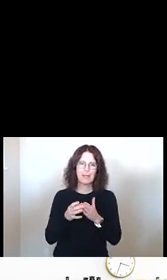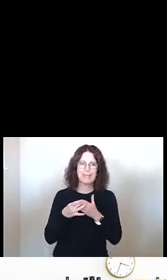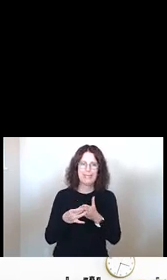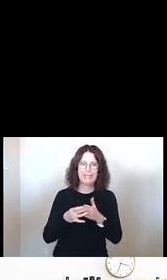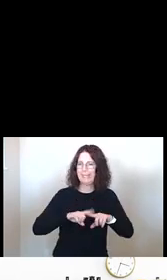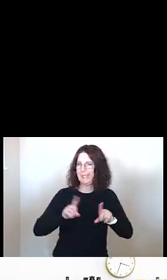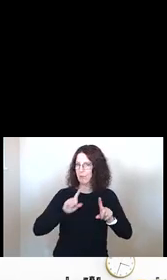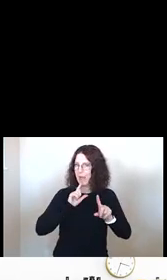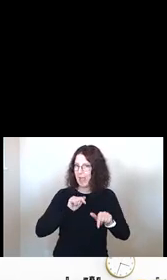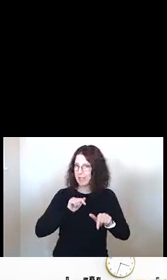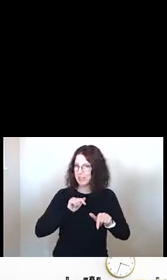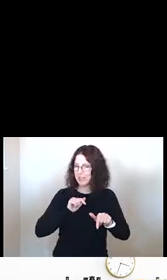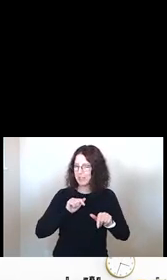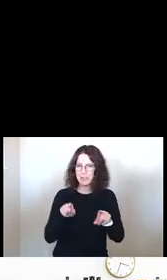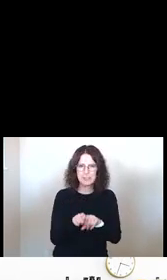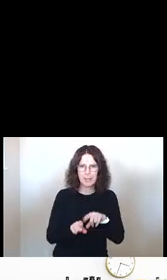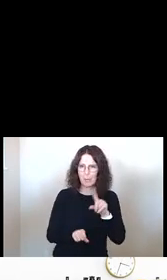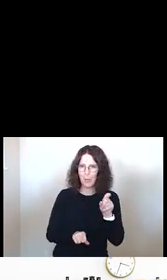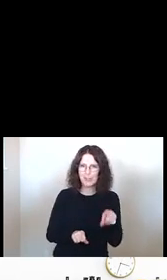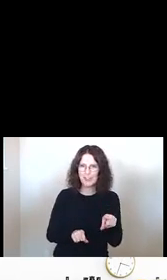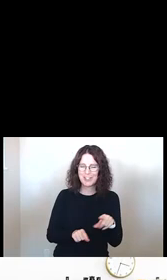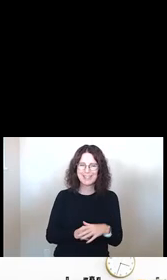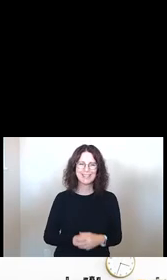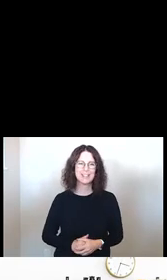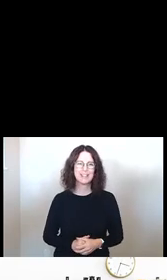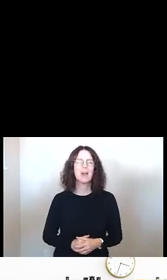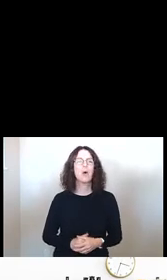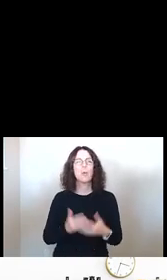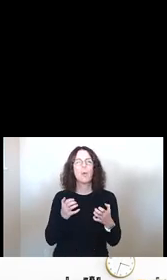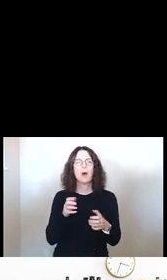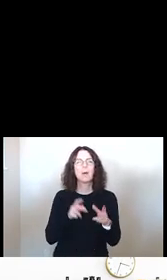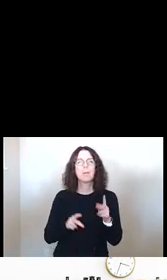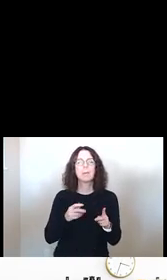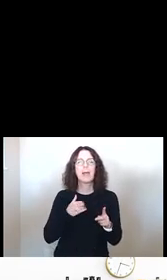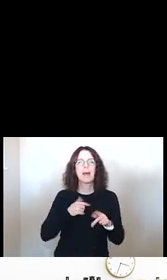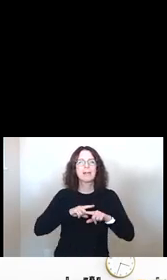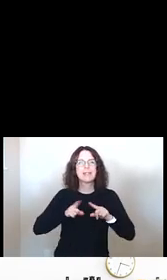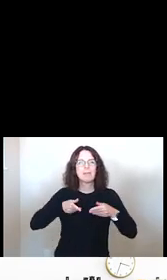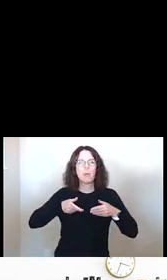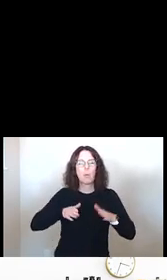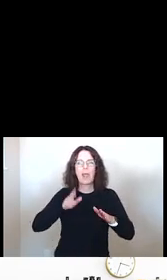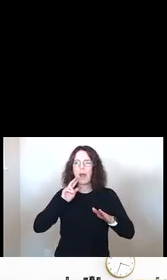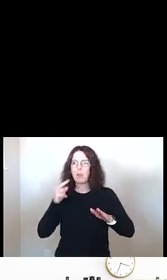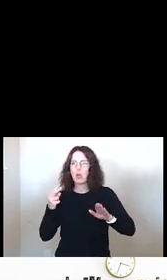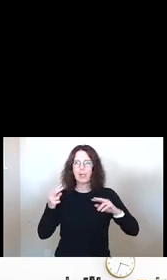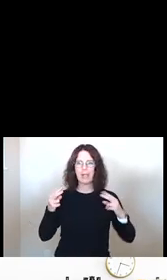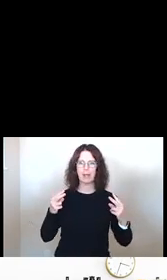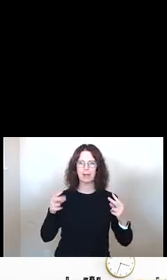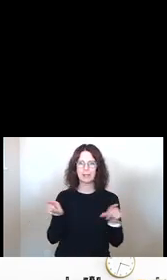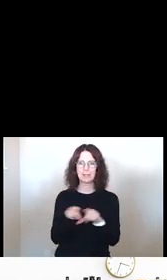introduce students to a more than one way of looking at those questions. And those different ways of looking at the